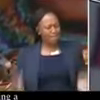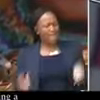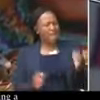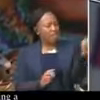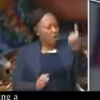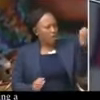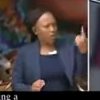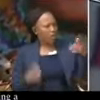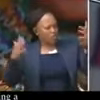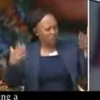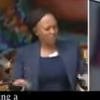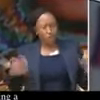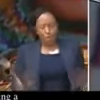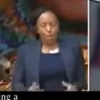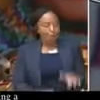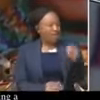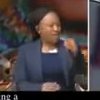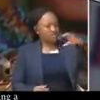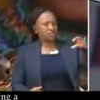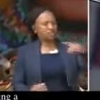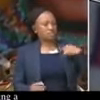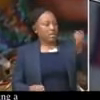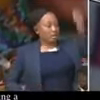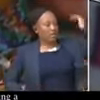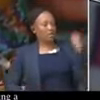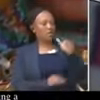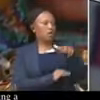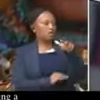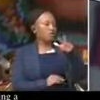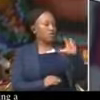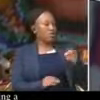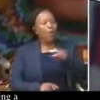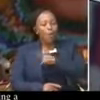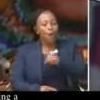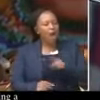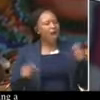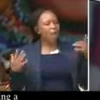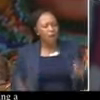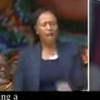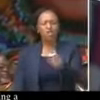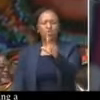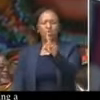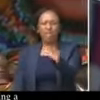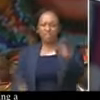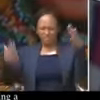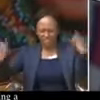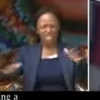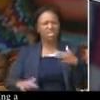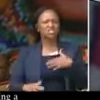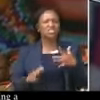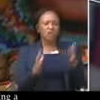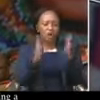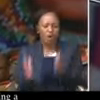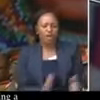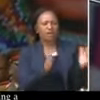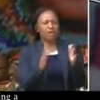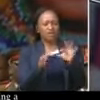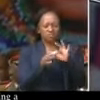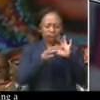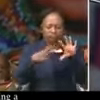who was pronouncing ANC in the 80s. Why did the UDF see the need to